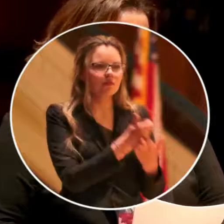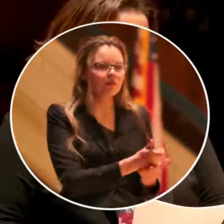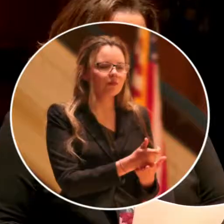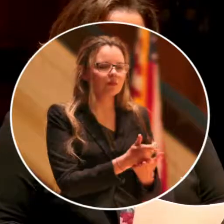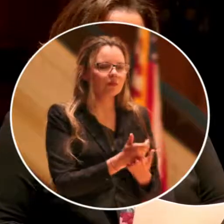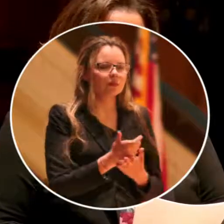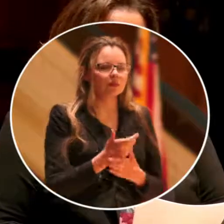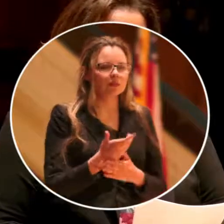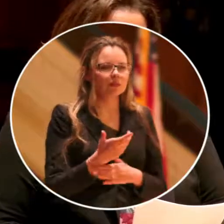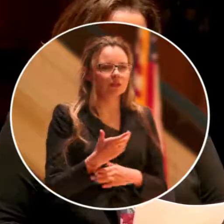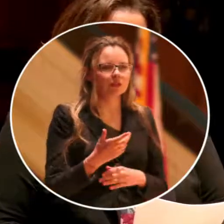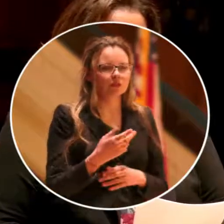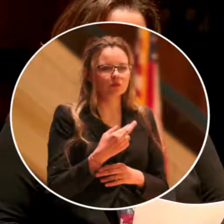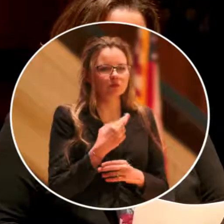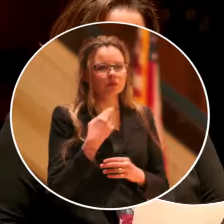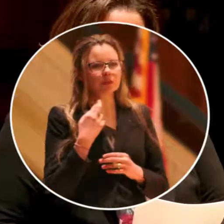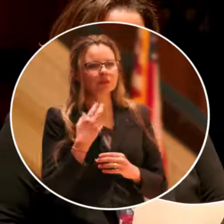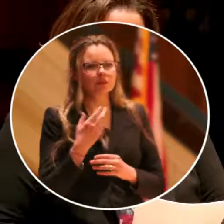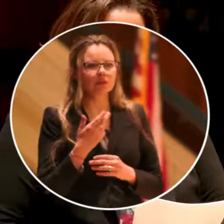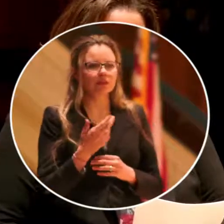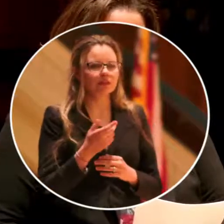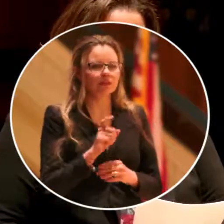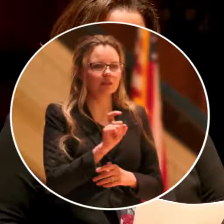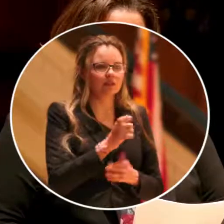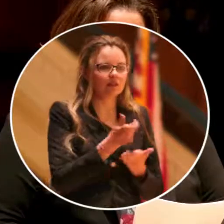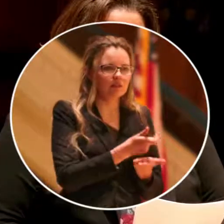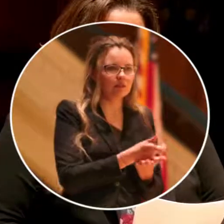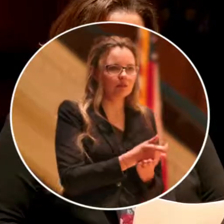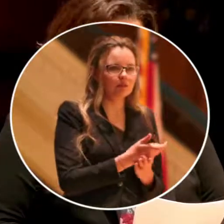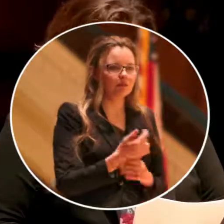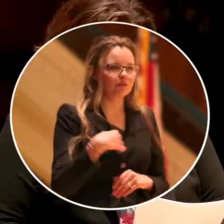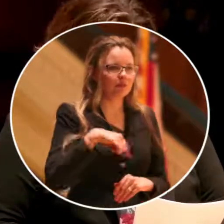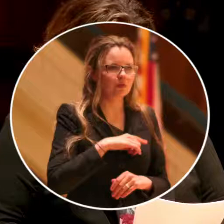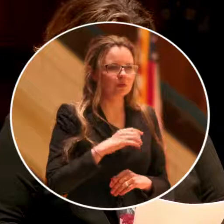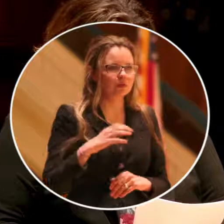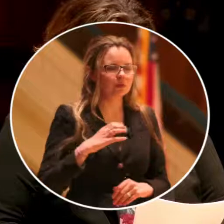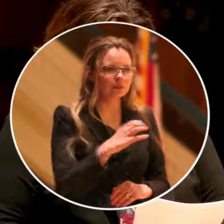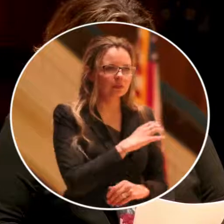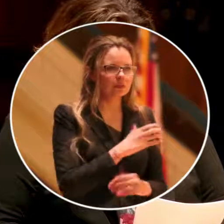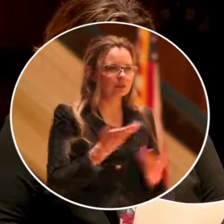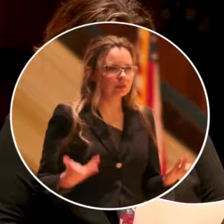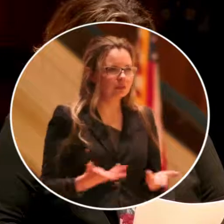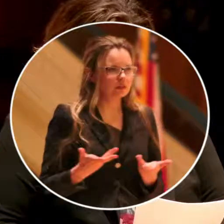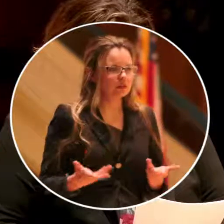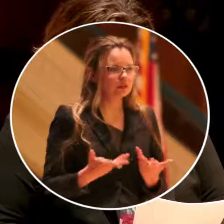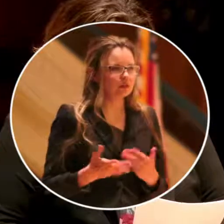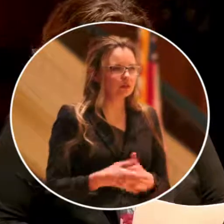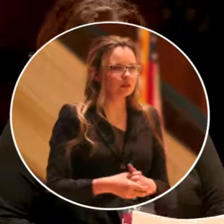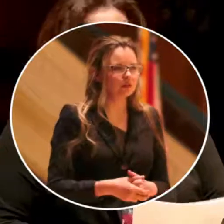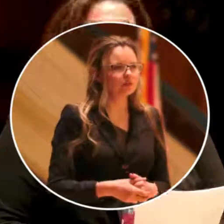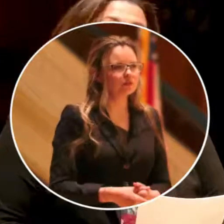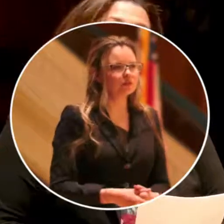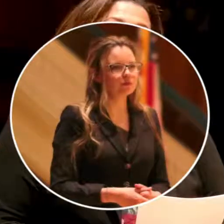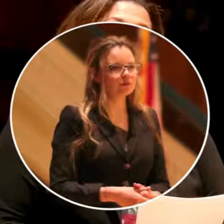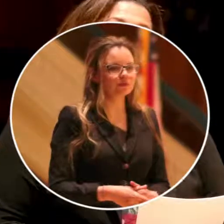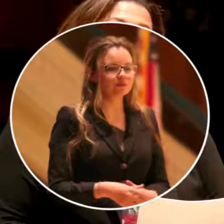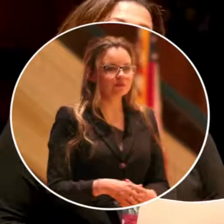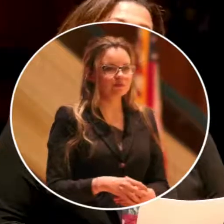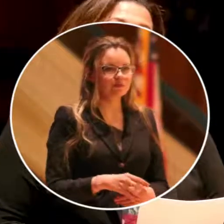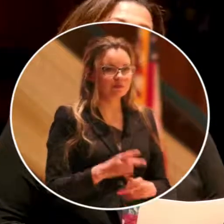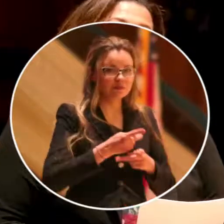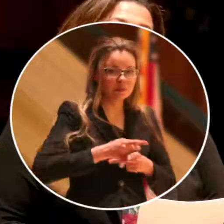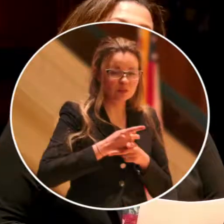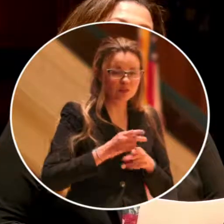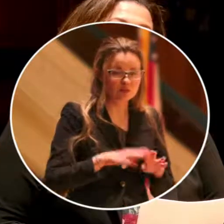citizens. To share how the Society for the Protection and Care of Children is a positive force in